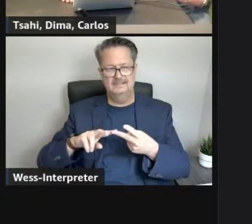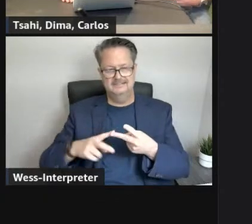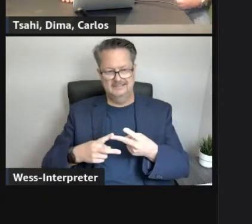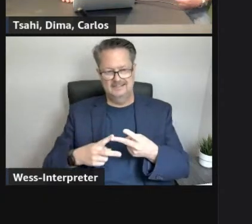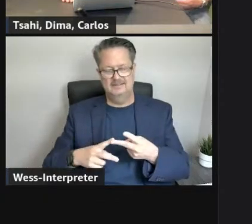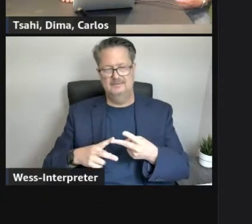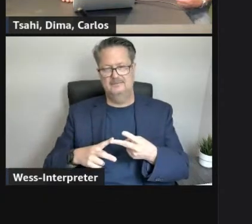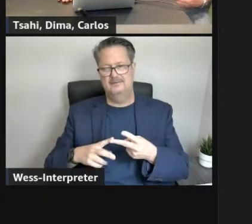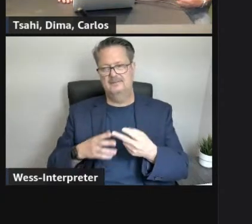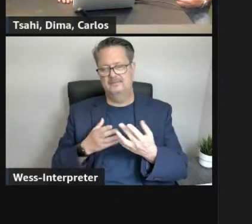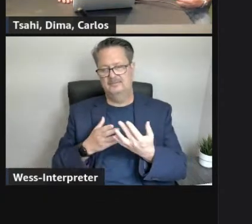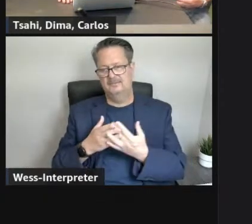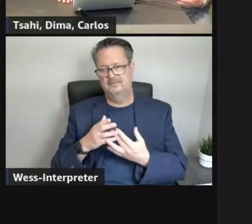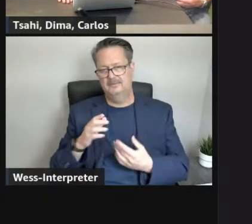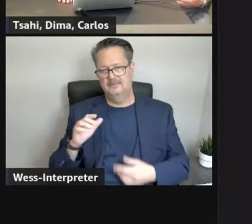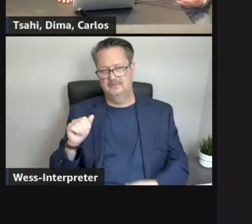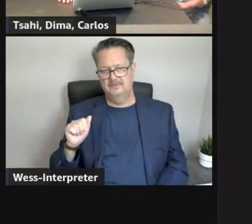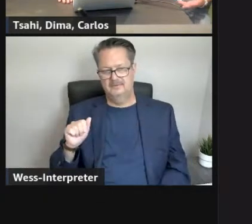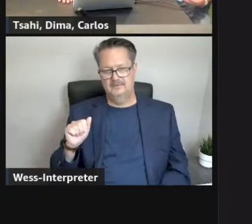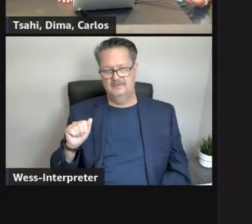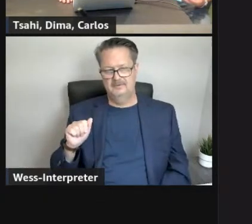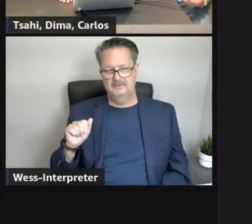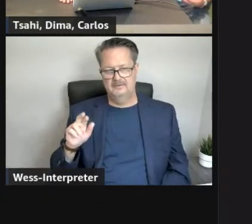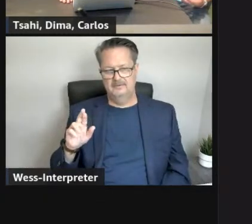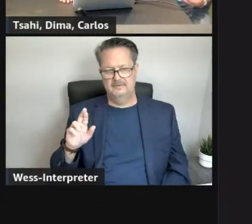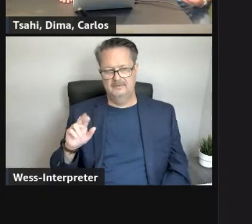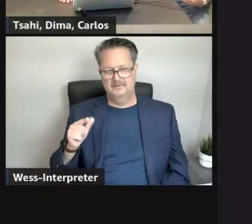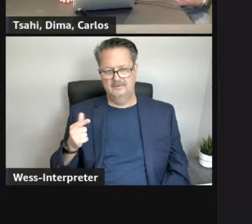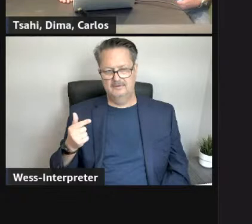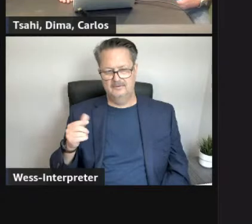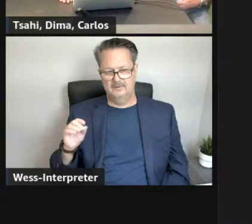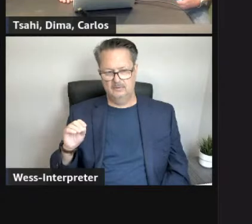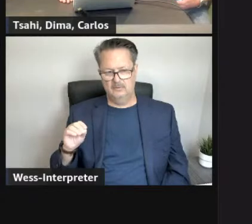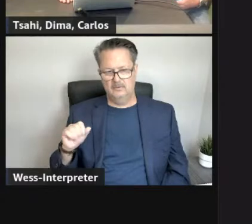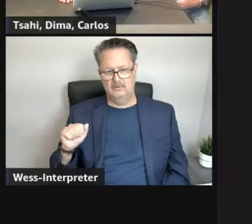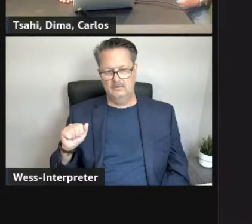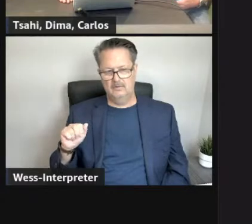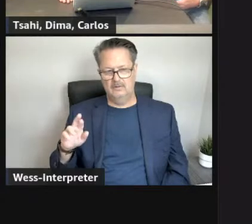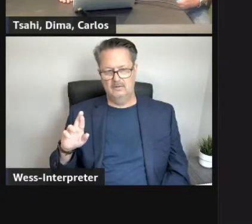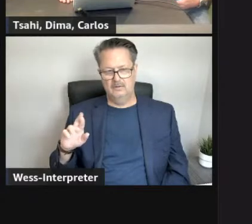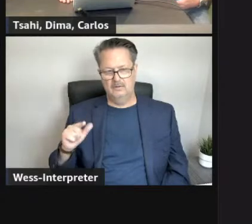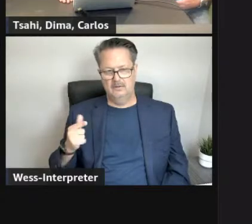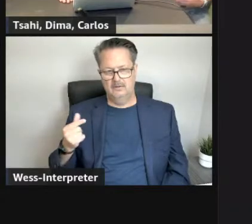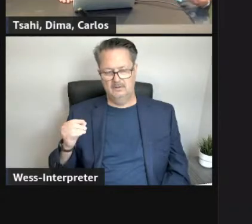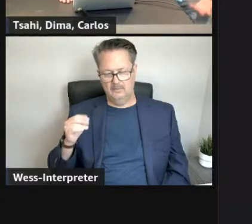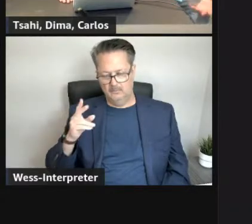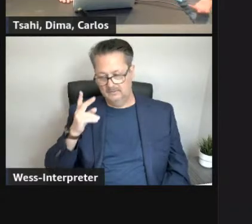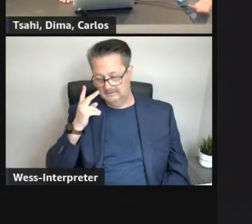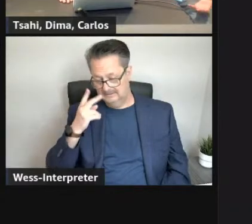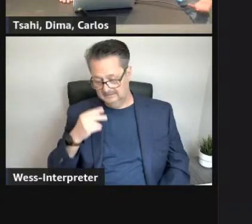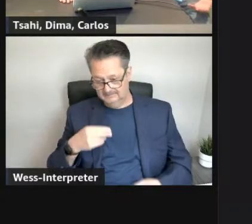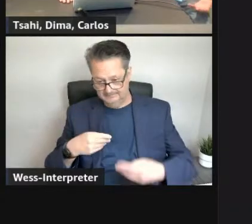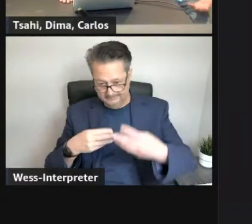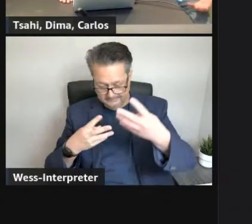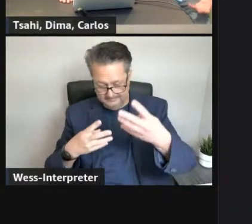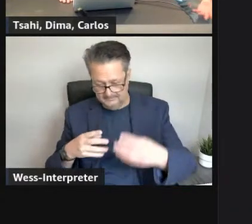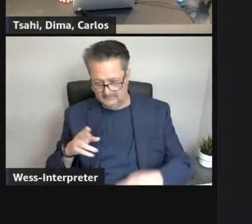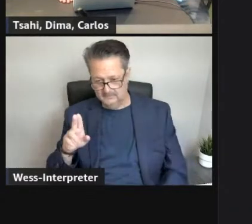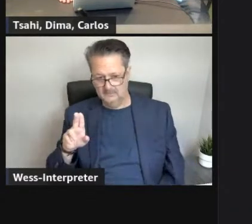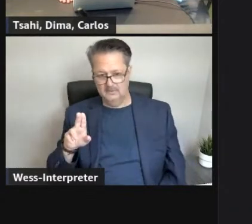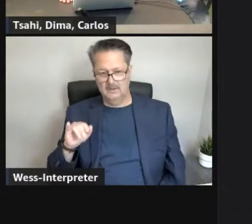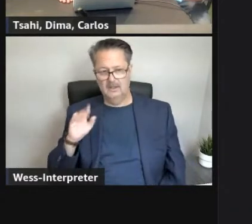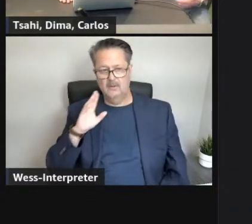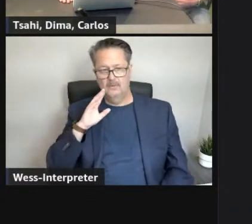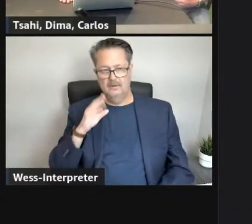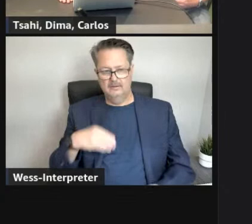through Argo, which is moving the YAML file into a folder. Argo will see it. The UI will come up, and then the third one is kind of